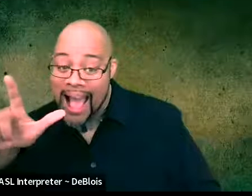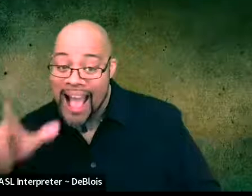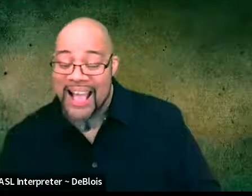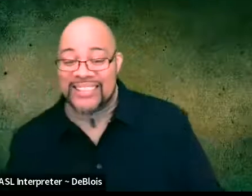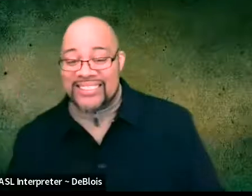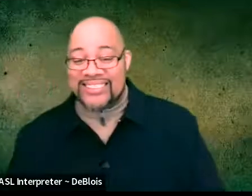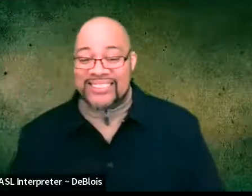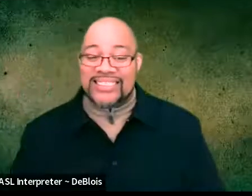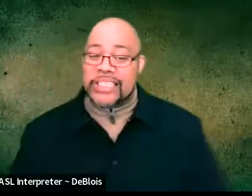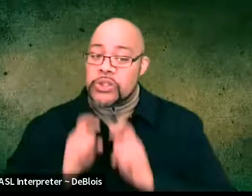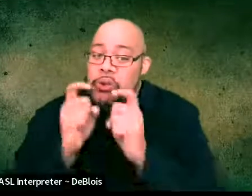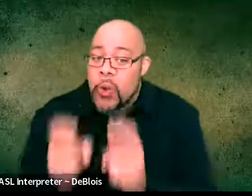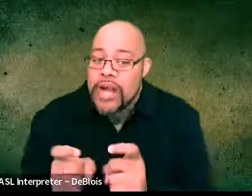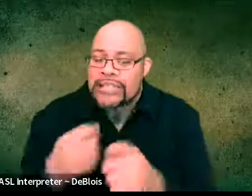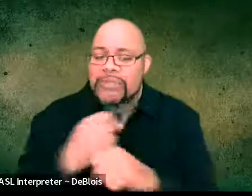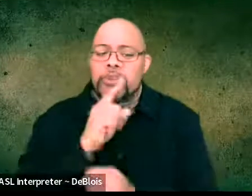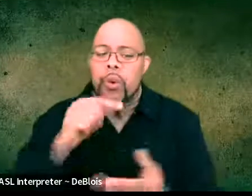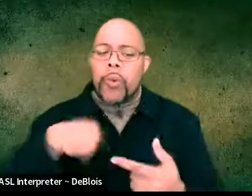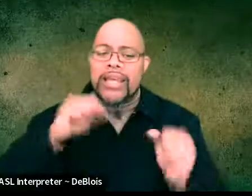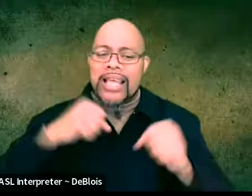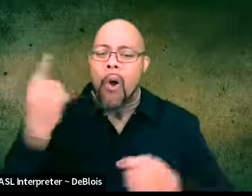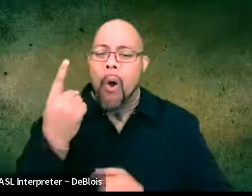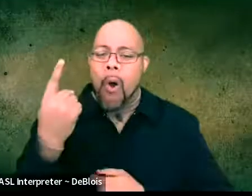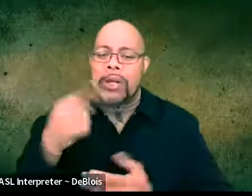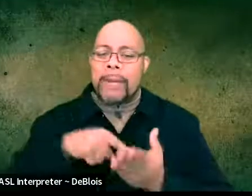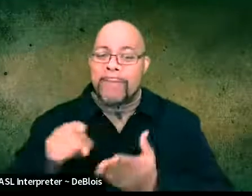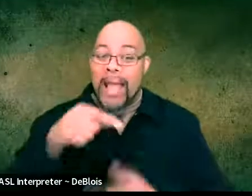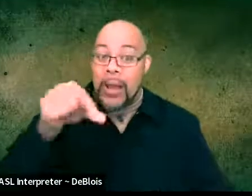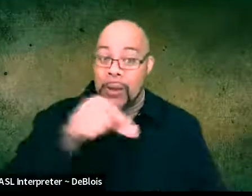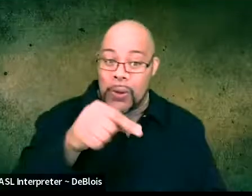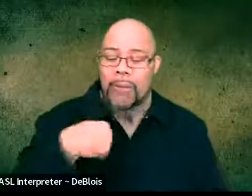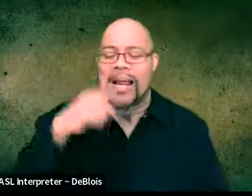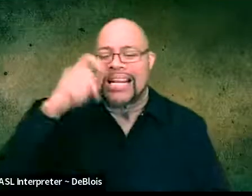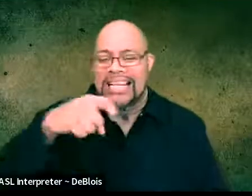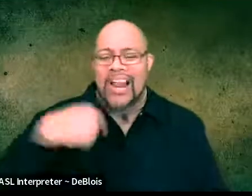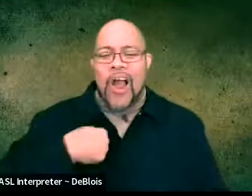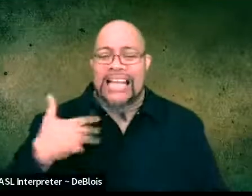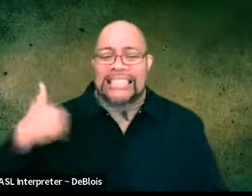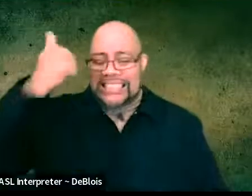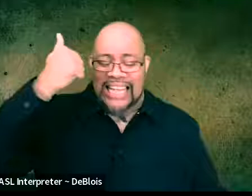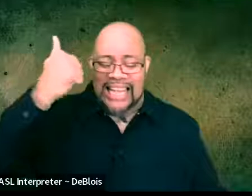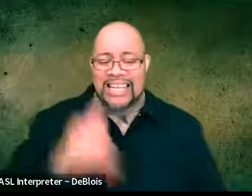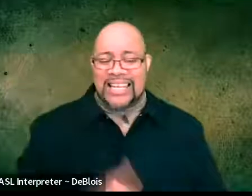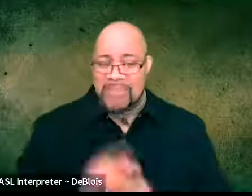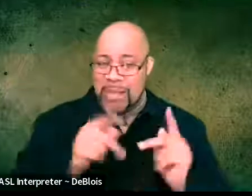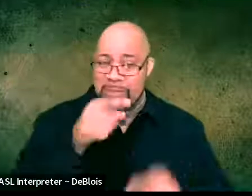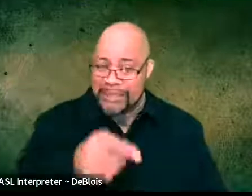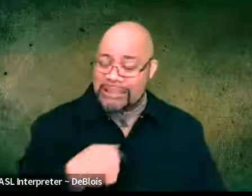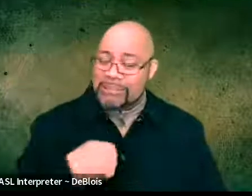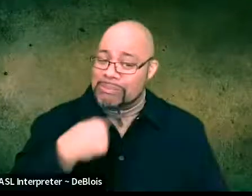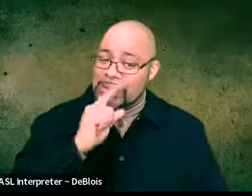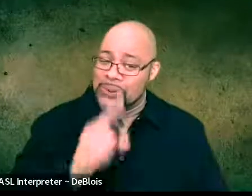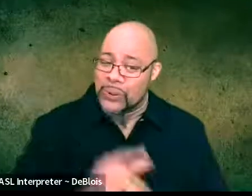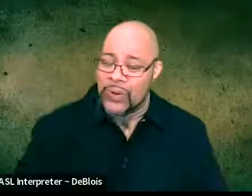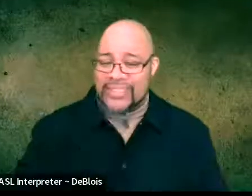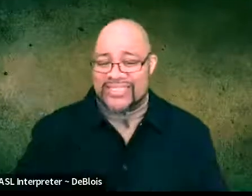a donation. Make sure we can always pay Q because we need our executive expert.